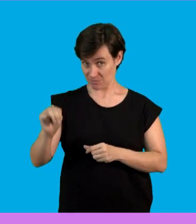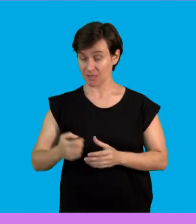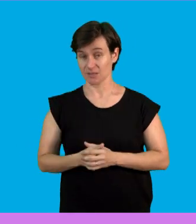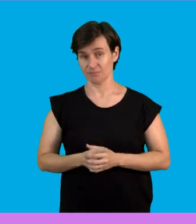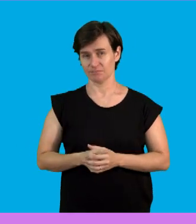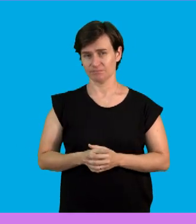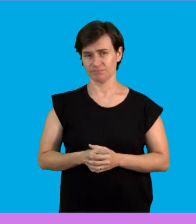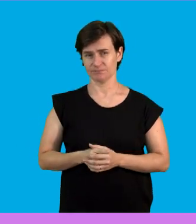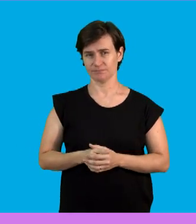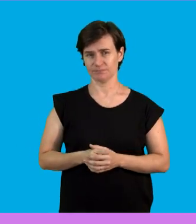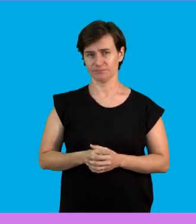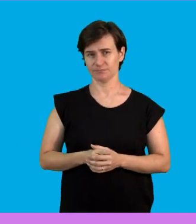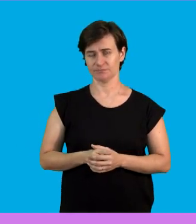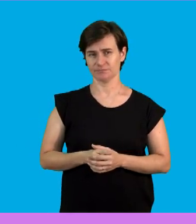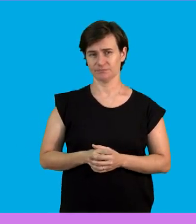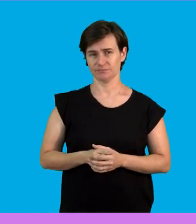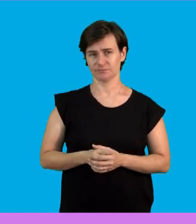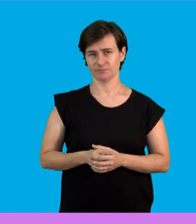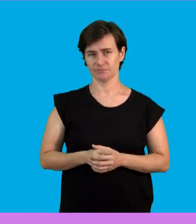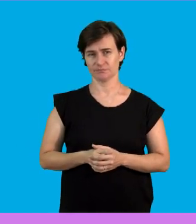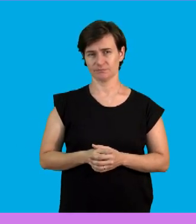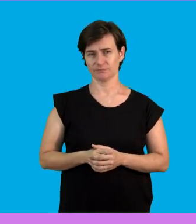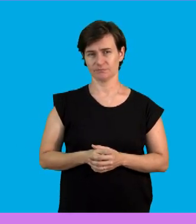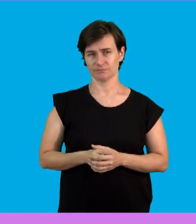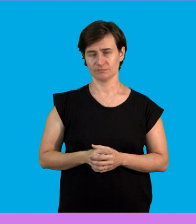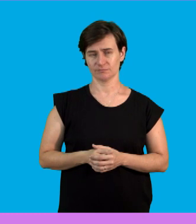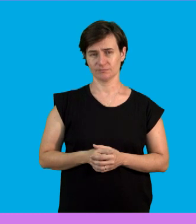18 centimeters.